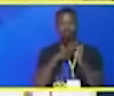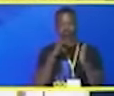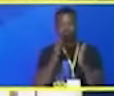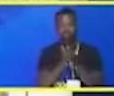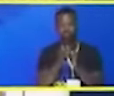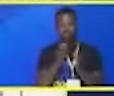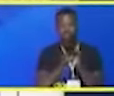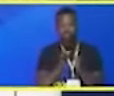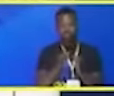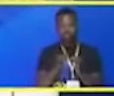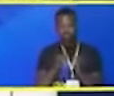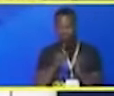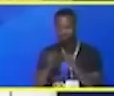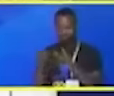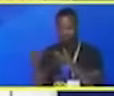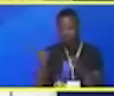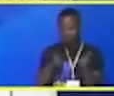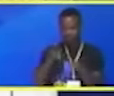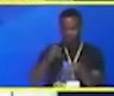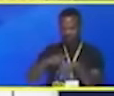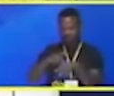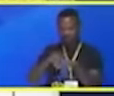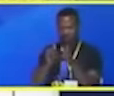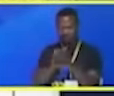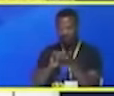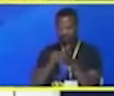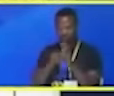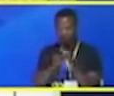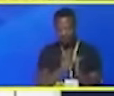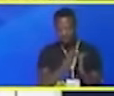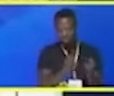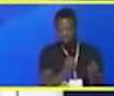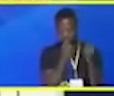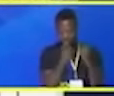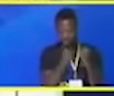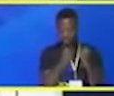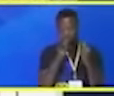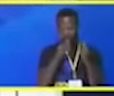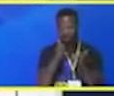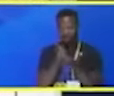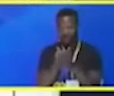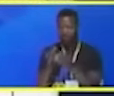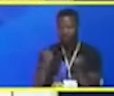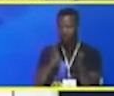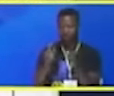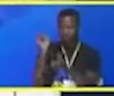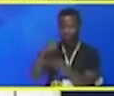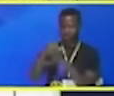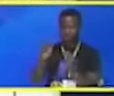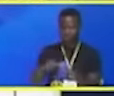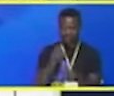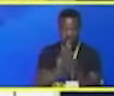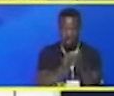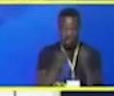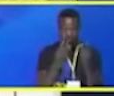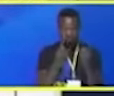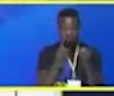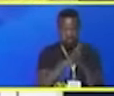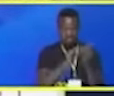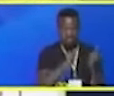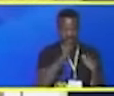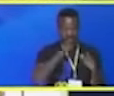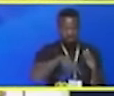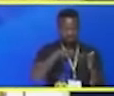aside in the day of battle, the diagnosis is that your strength is small. Many believers are not able to stand the